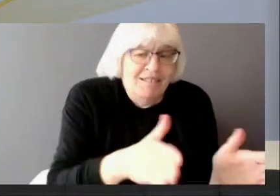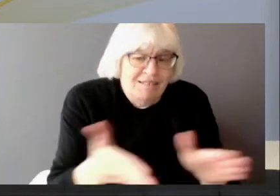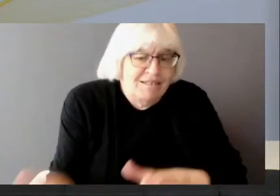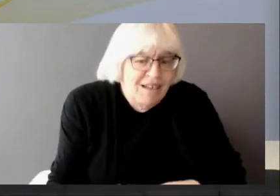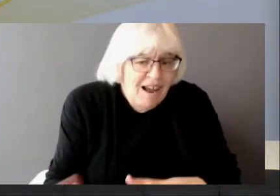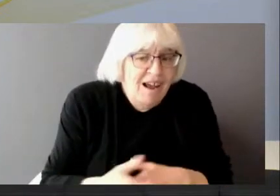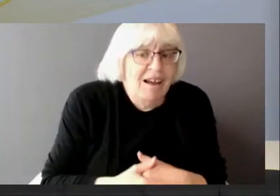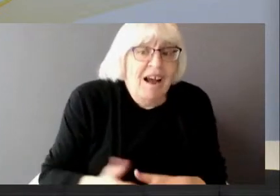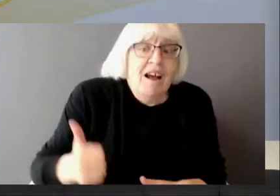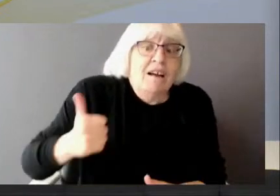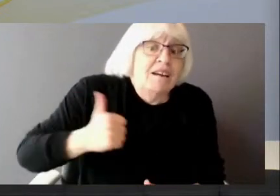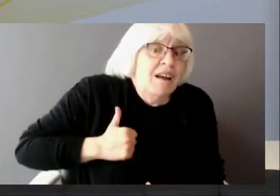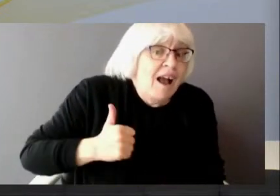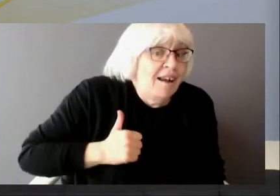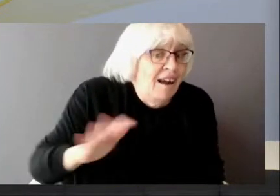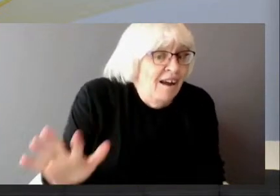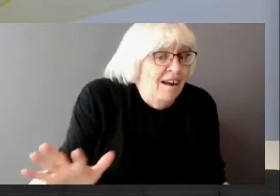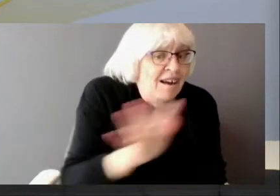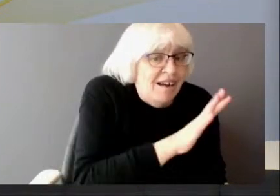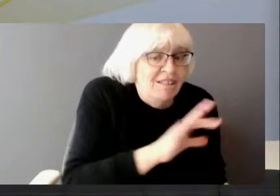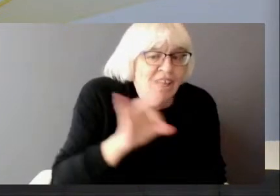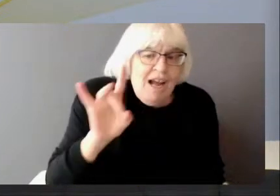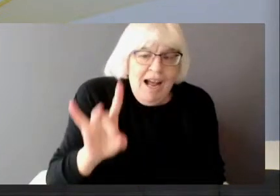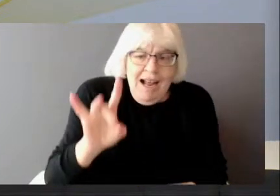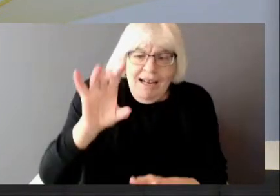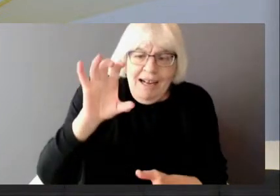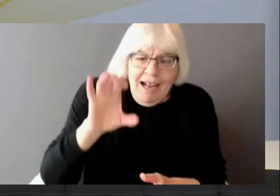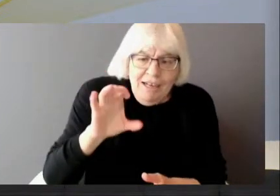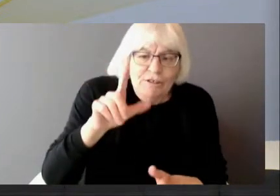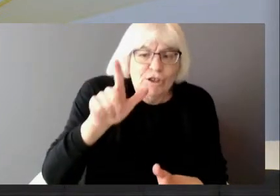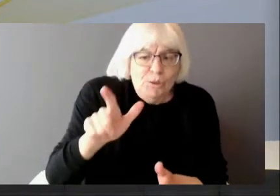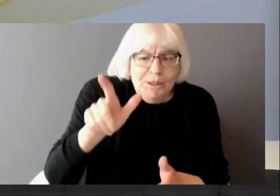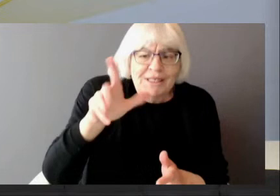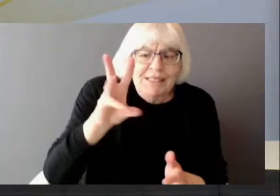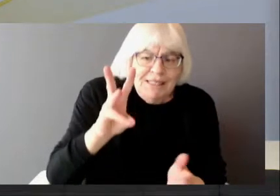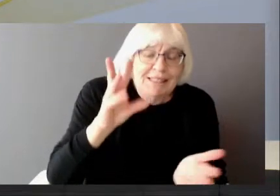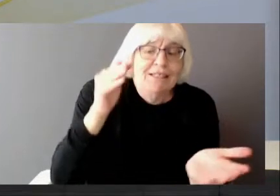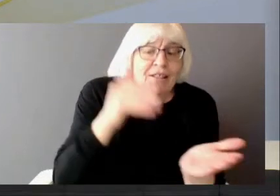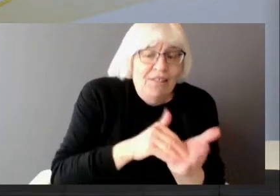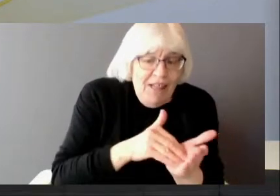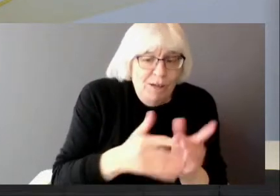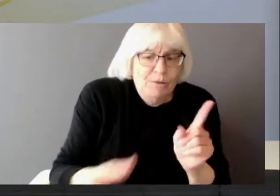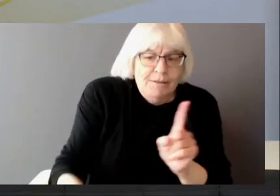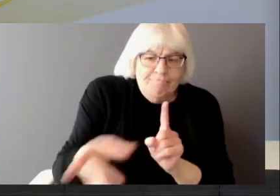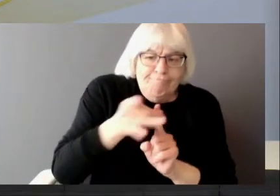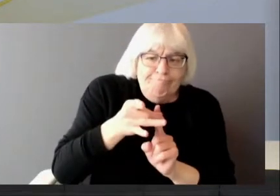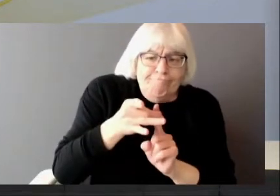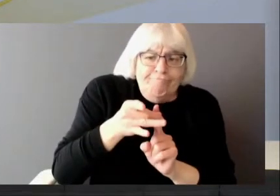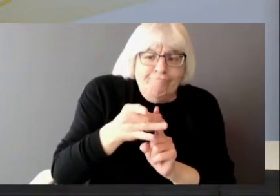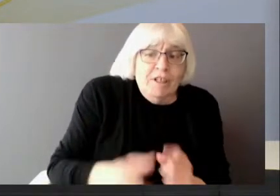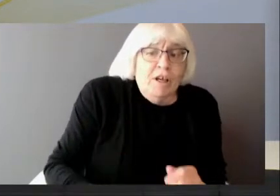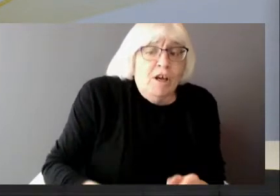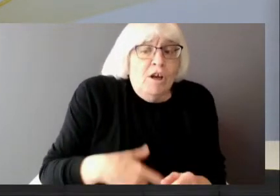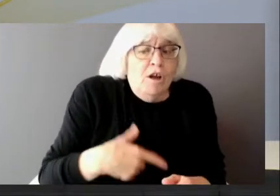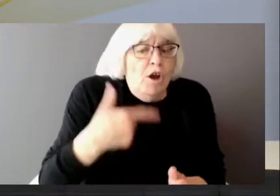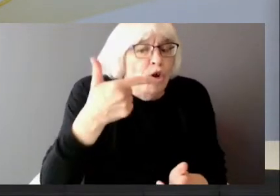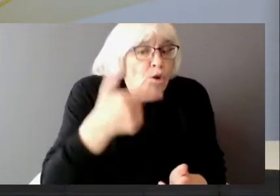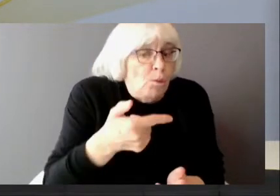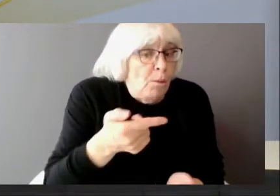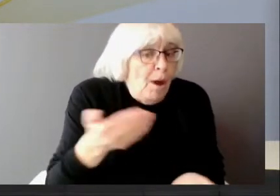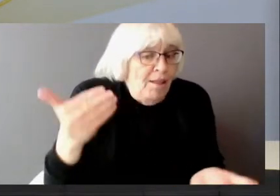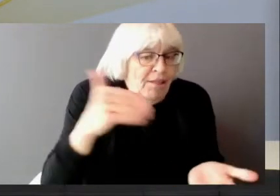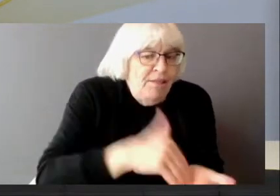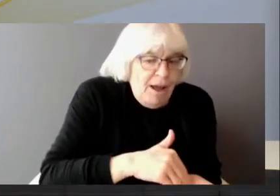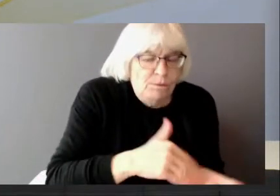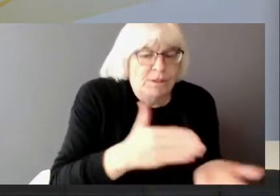over 21,300 deaths related to COVID-19. It is interesting to note that 89% of